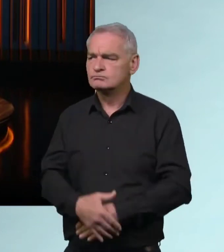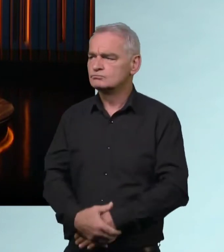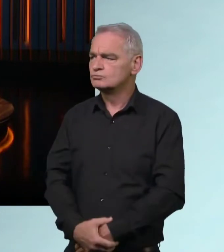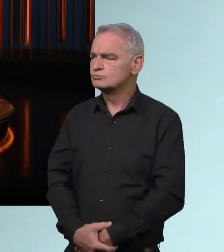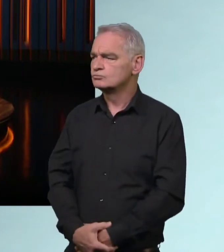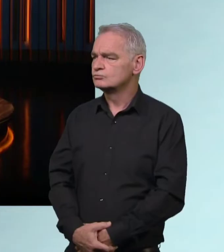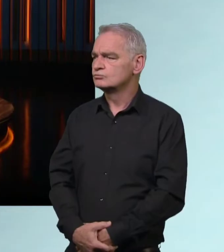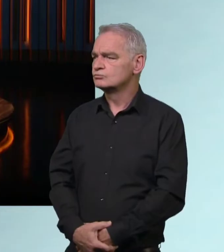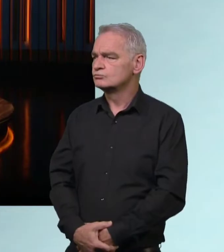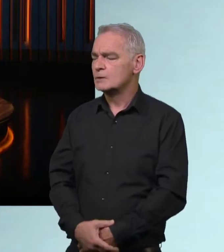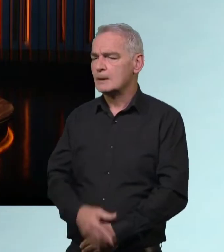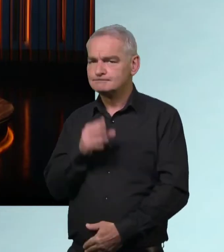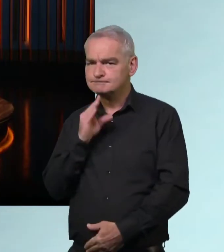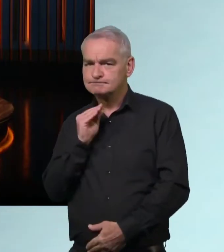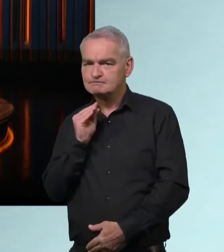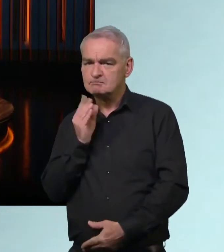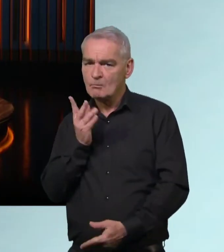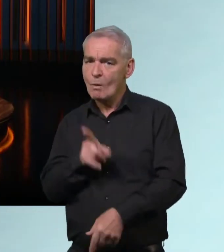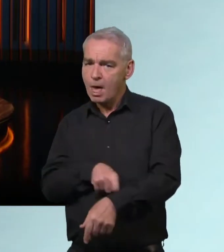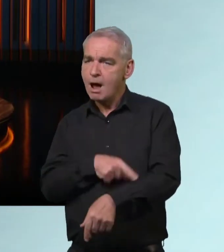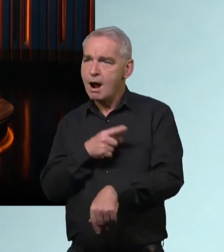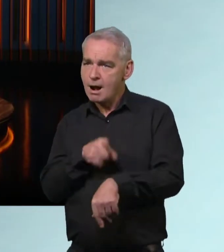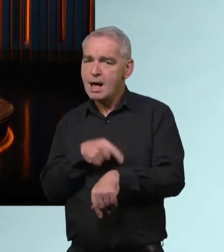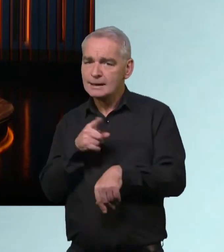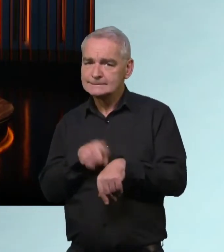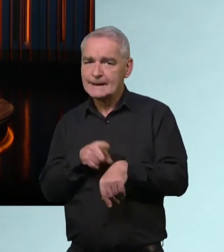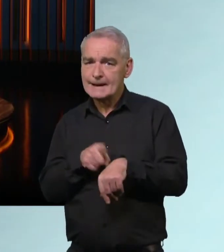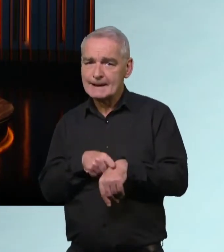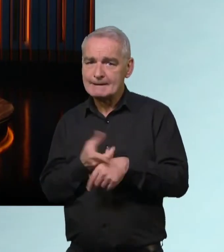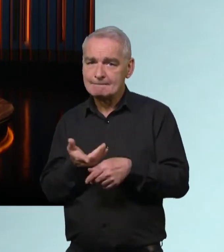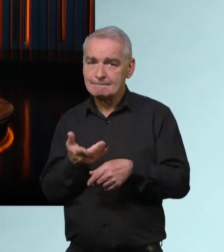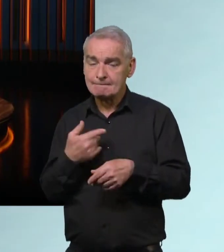Long, long time. I actually became a pathologist in about